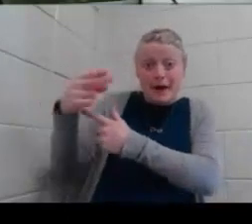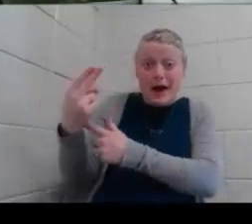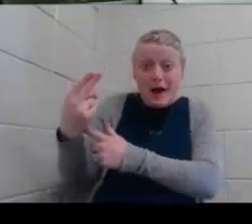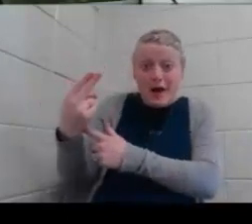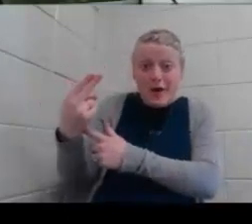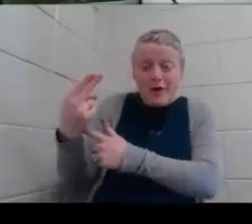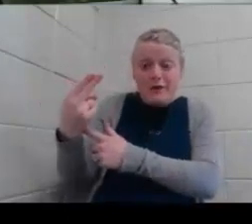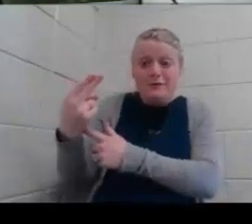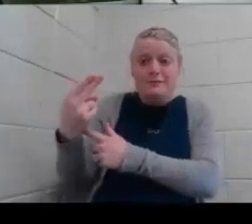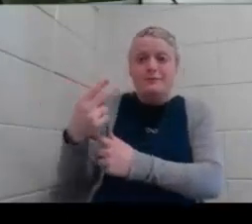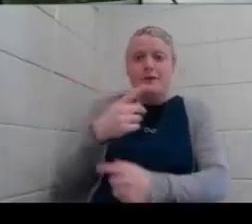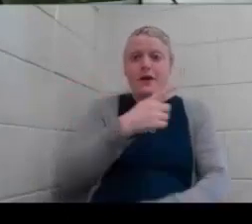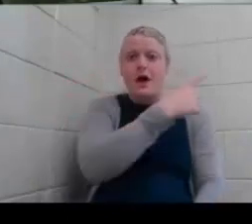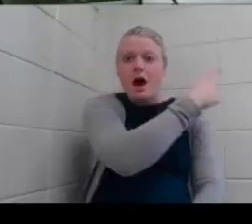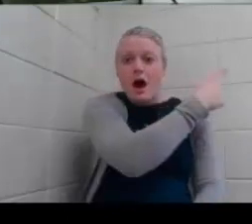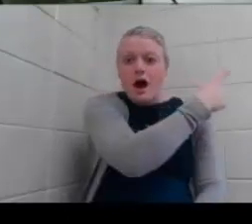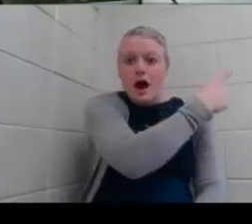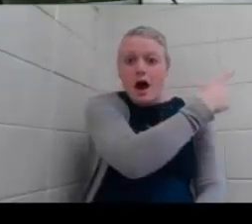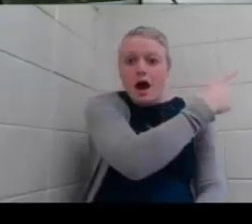30 miles per hour.